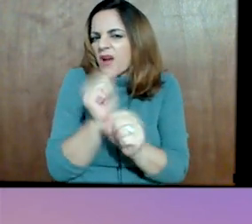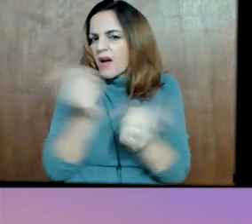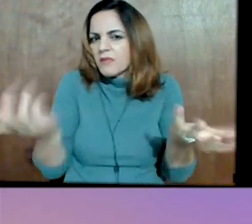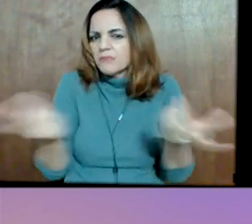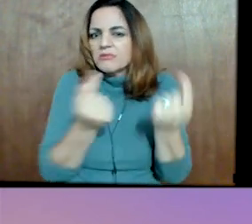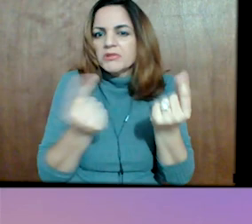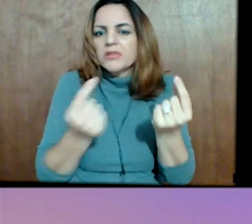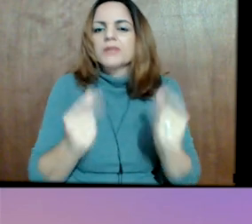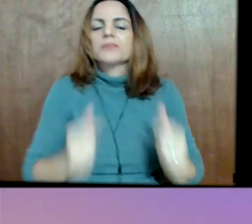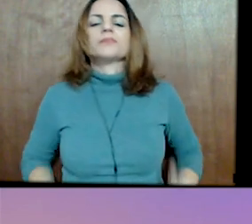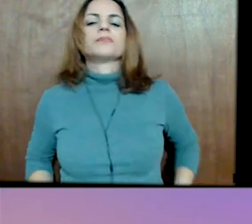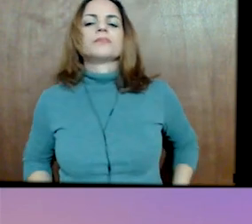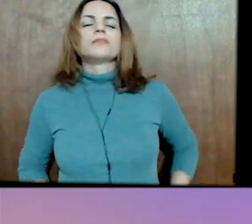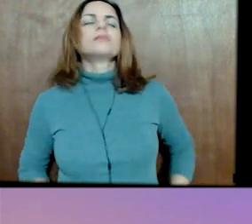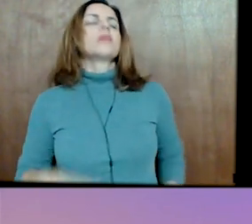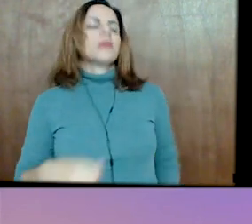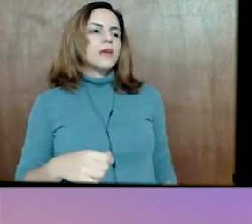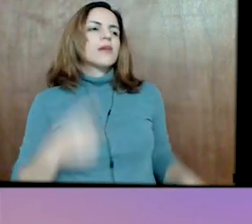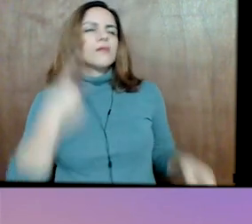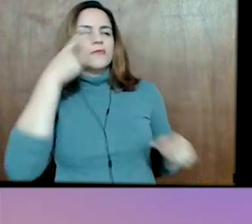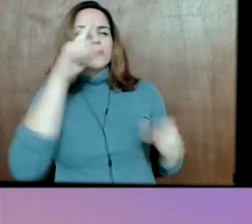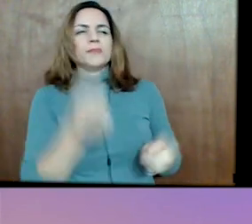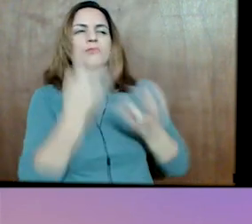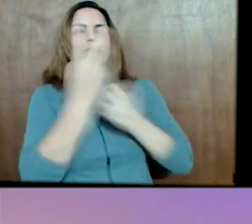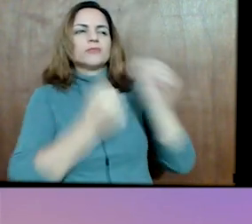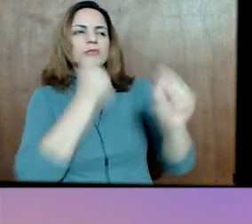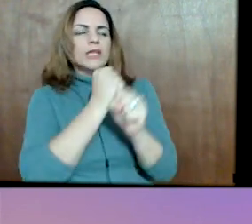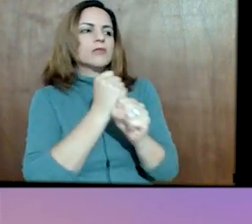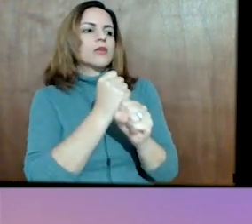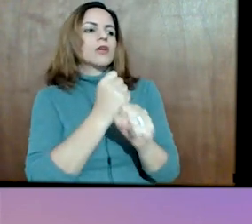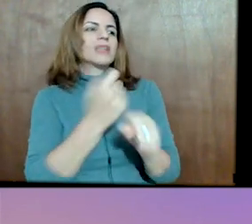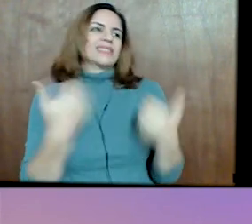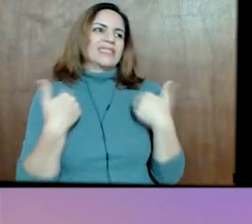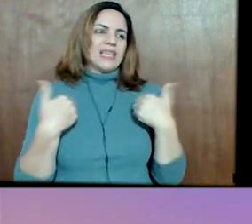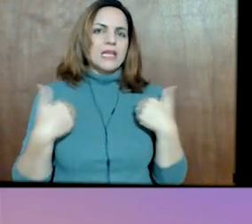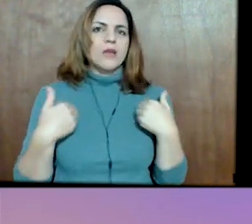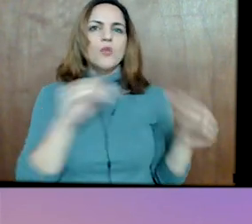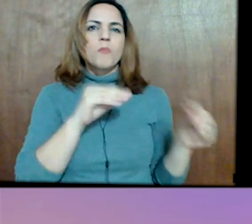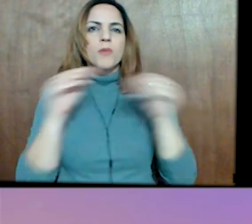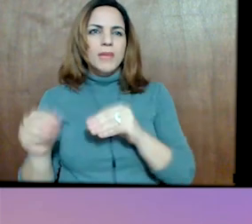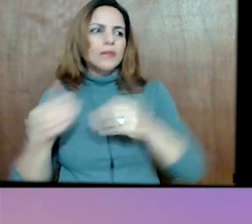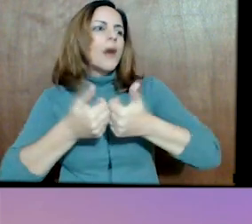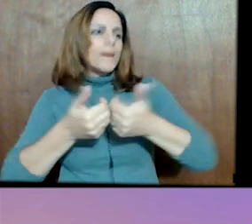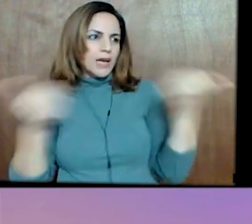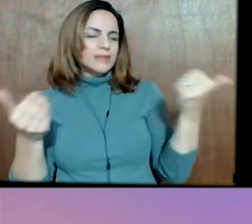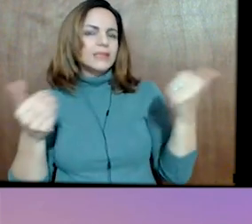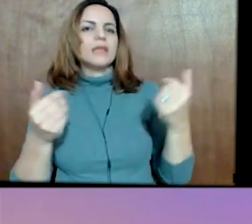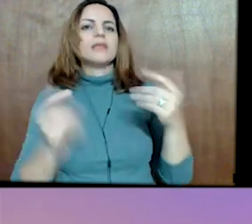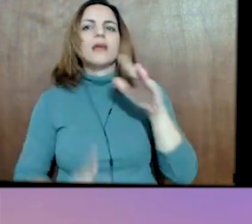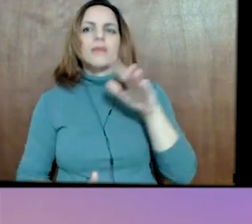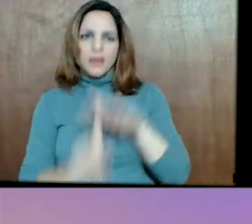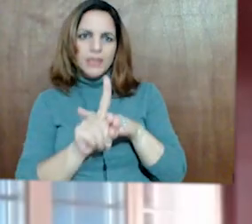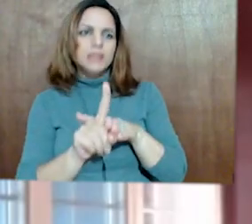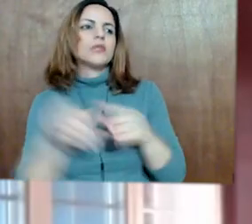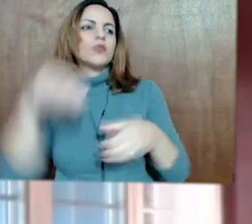years separate movements that had developed around the country. Both, you know, clearly there had been an